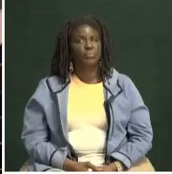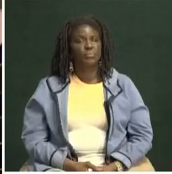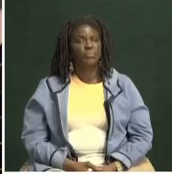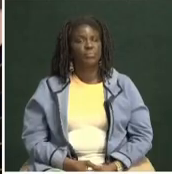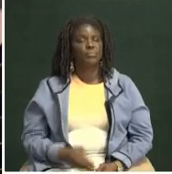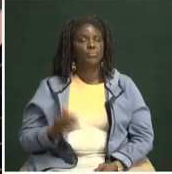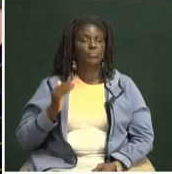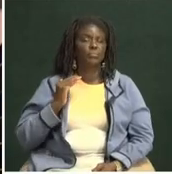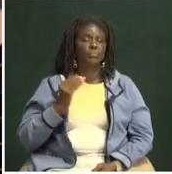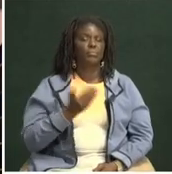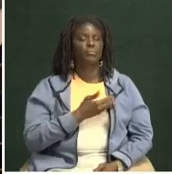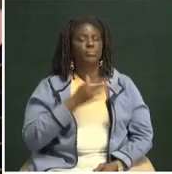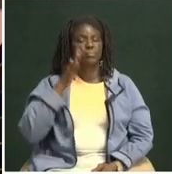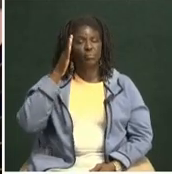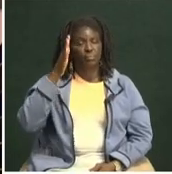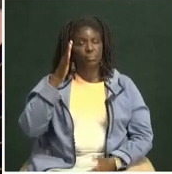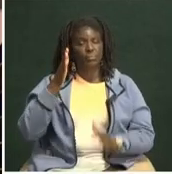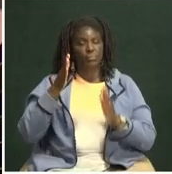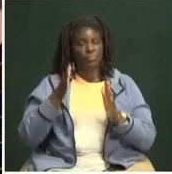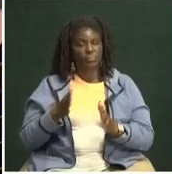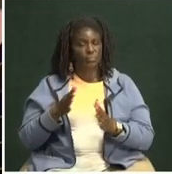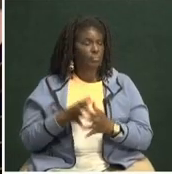our graduate commencement speaker.